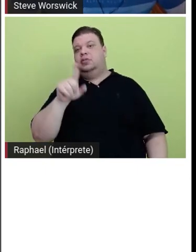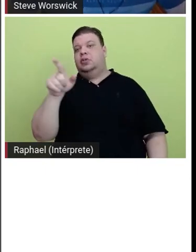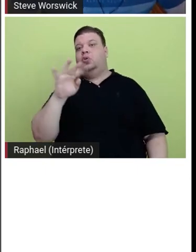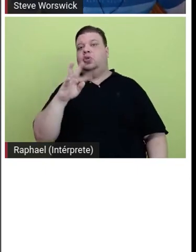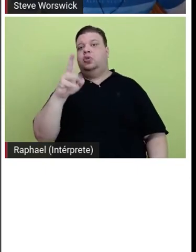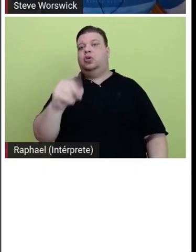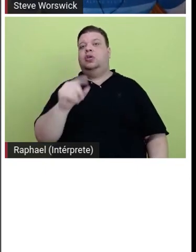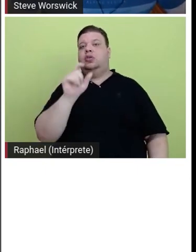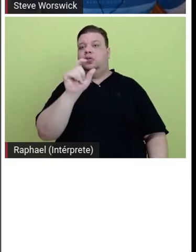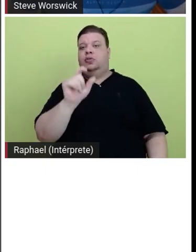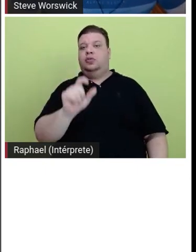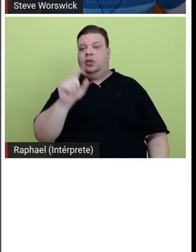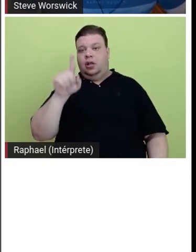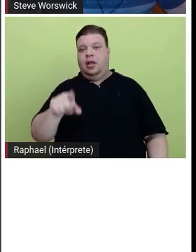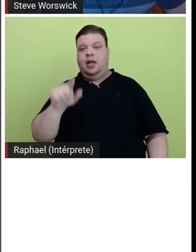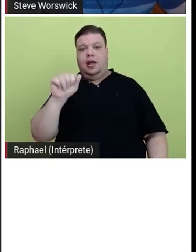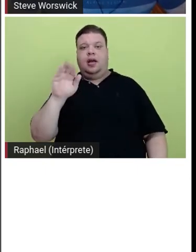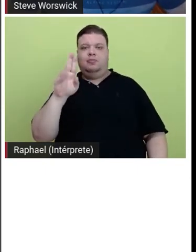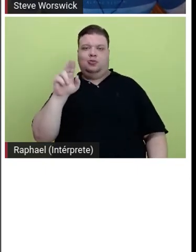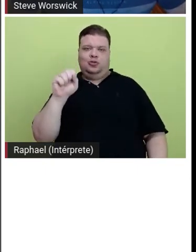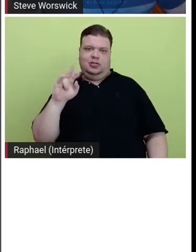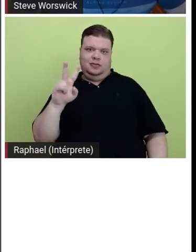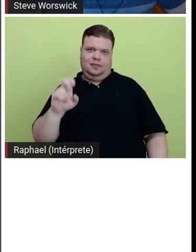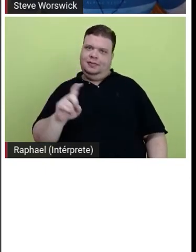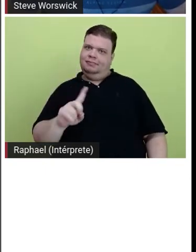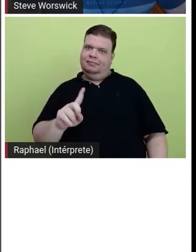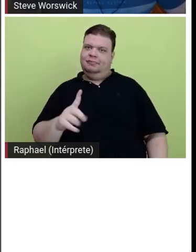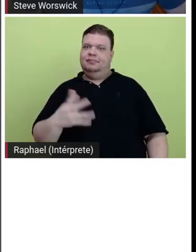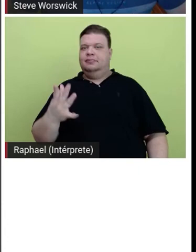a case-by-case basis.